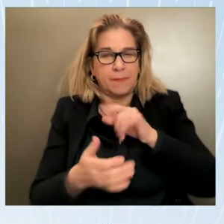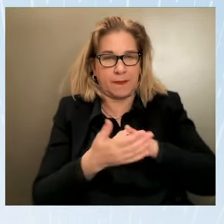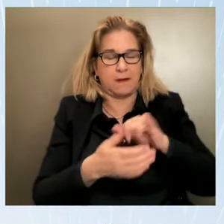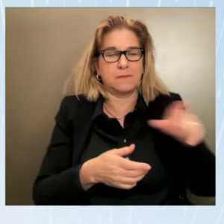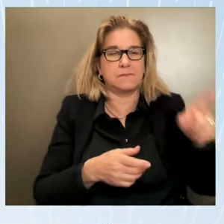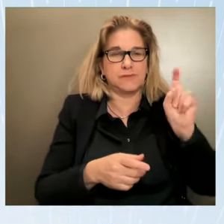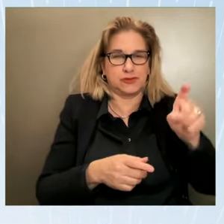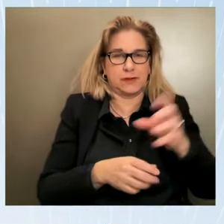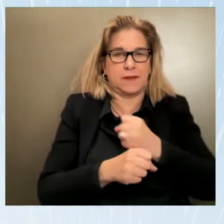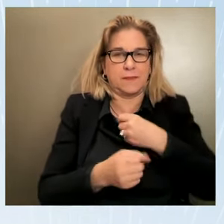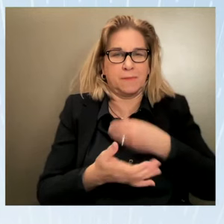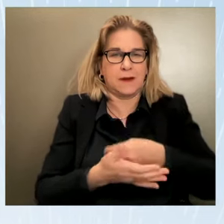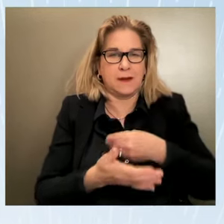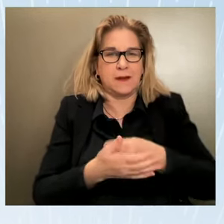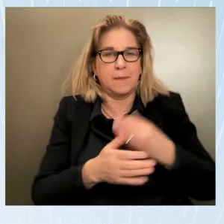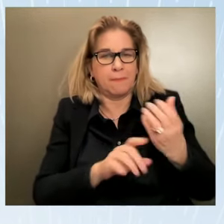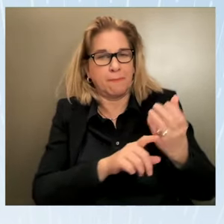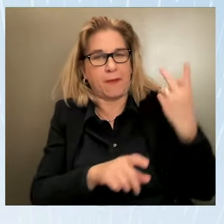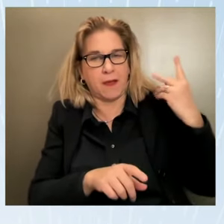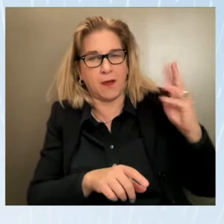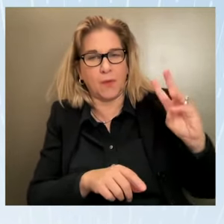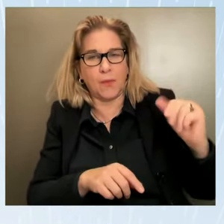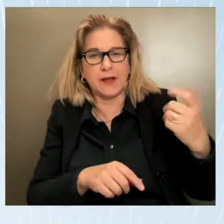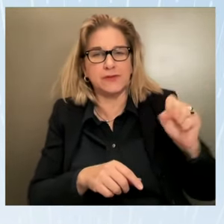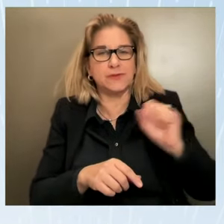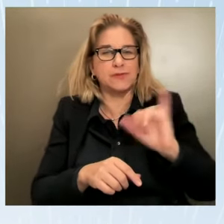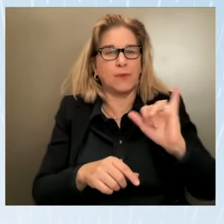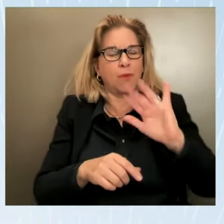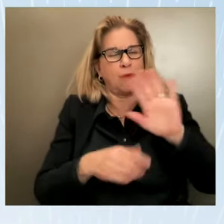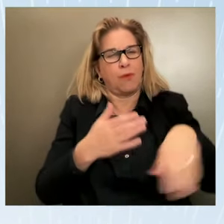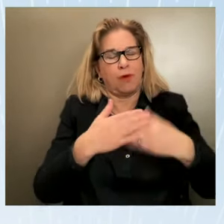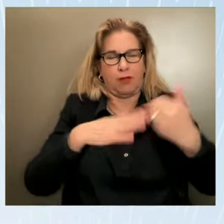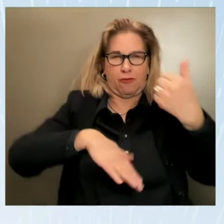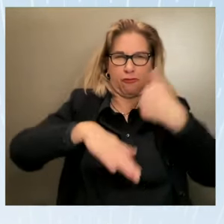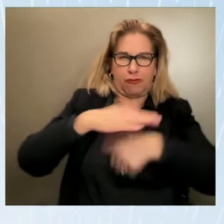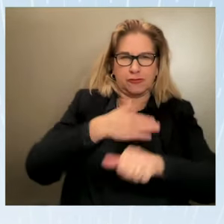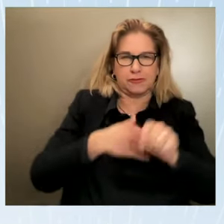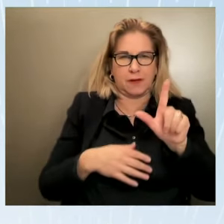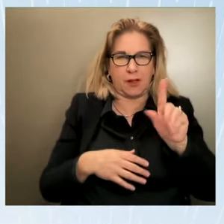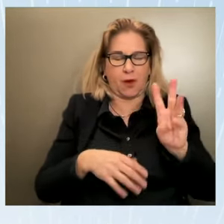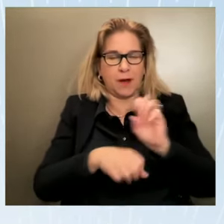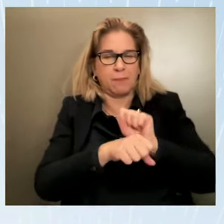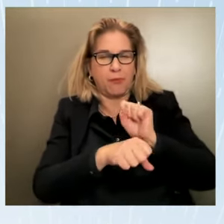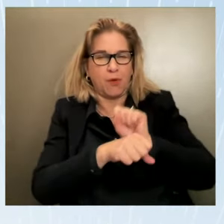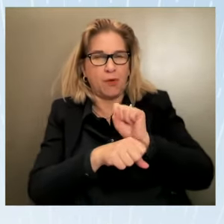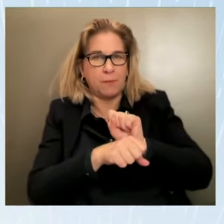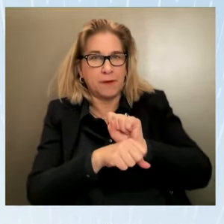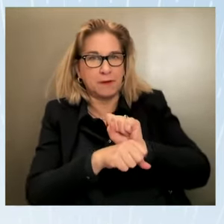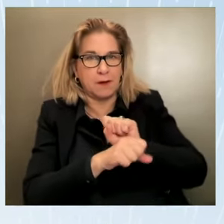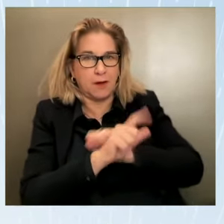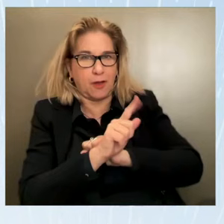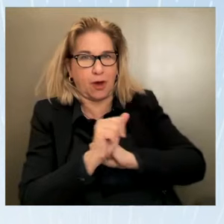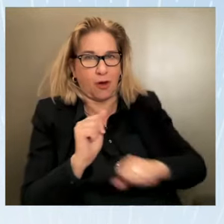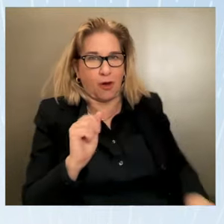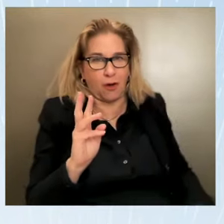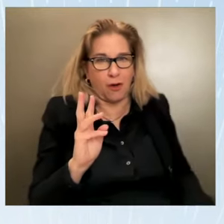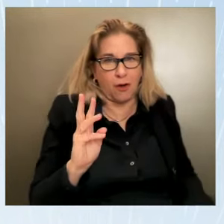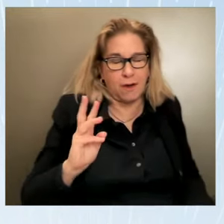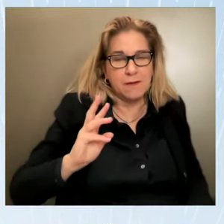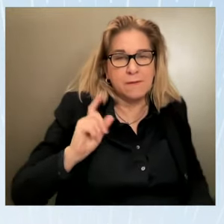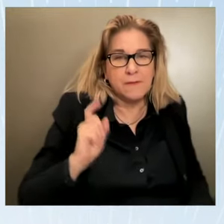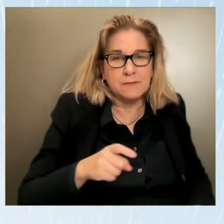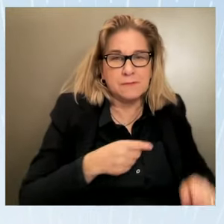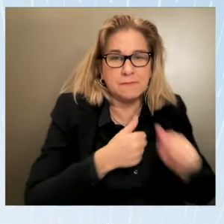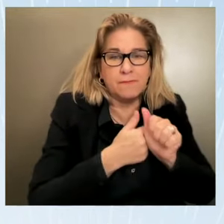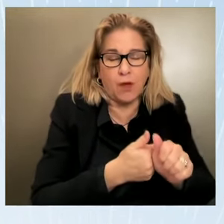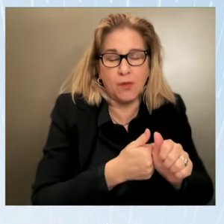and sex trafficking cases. Our Employment and Training Administration's National Monitor Advocate will partner with the National Farmworker